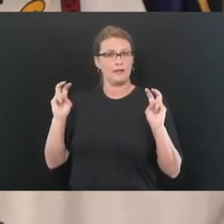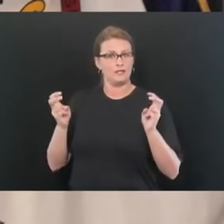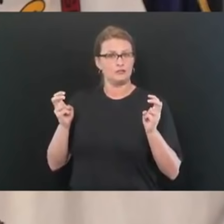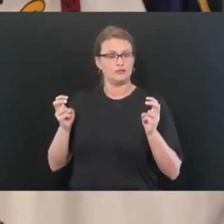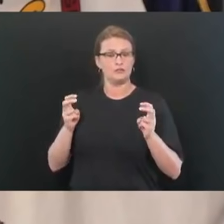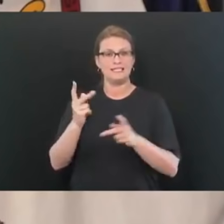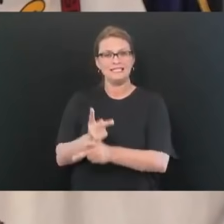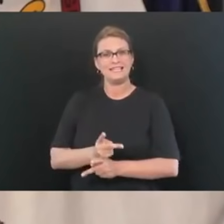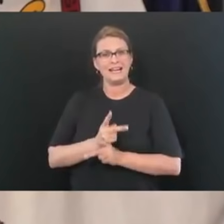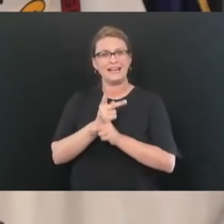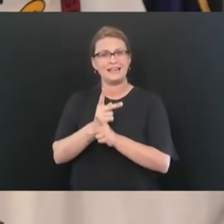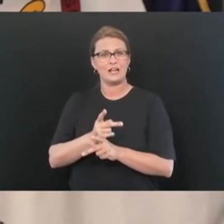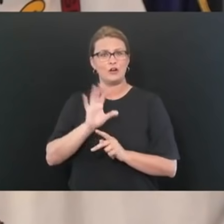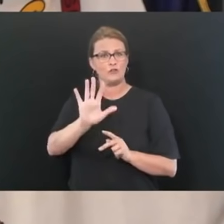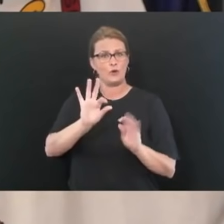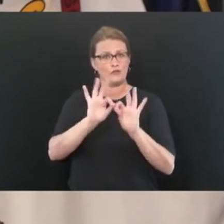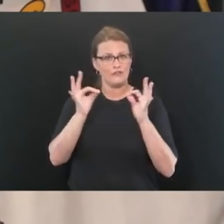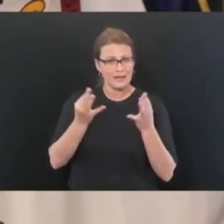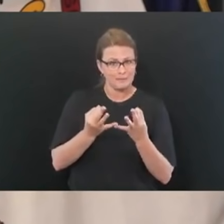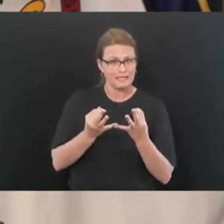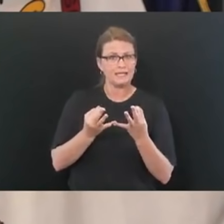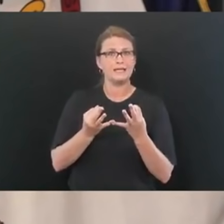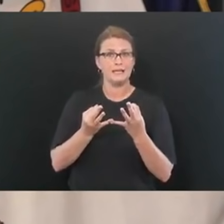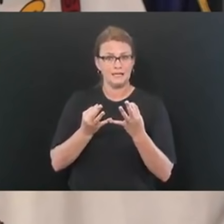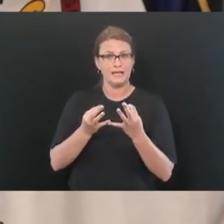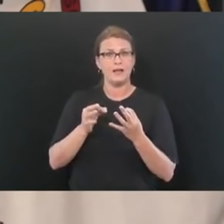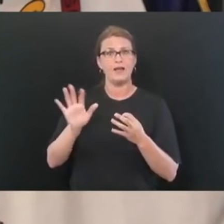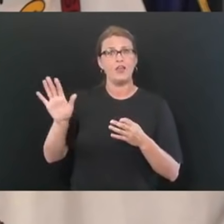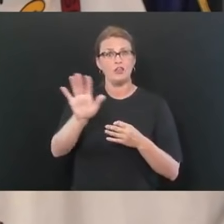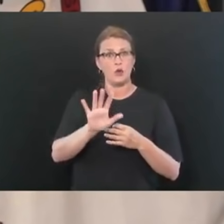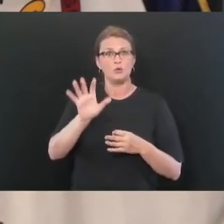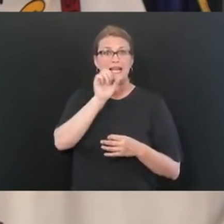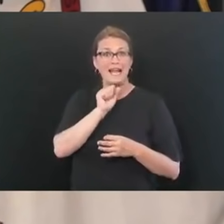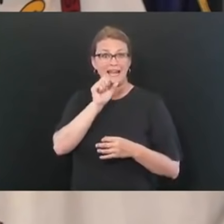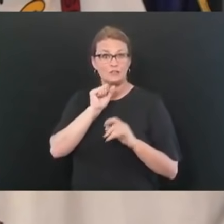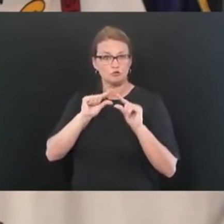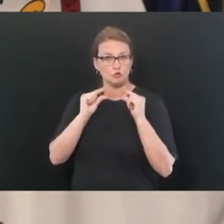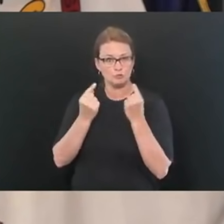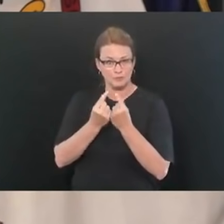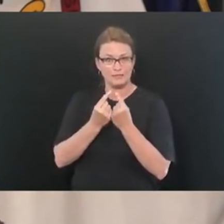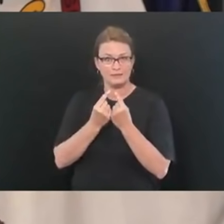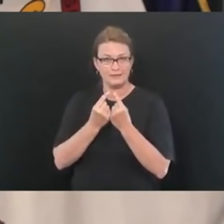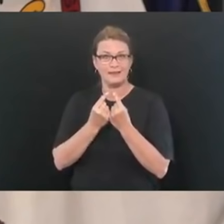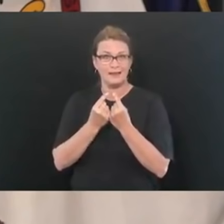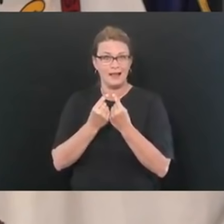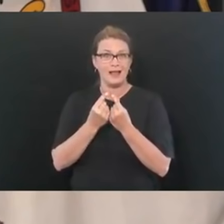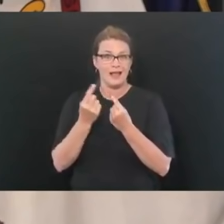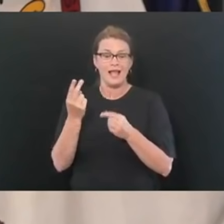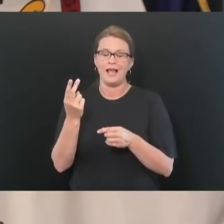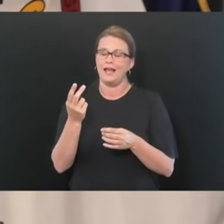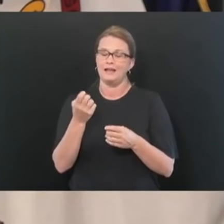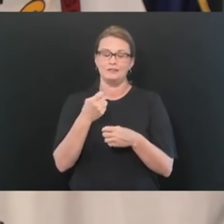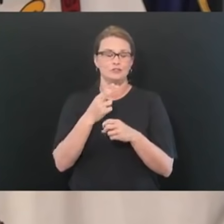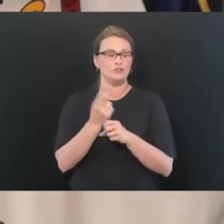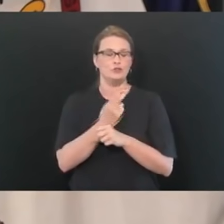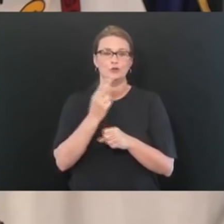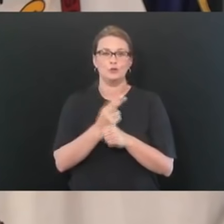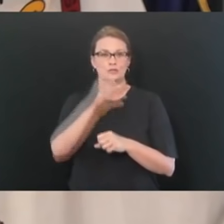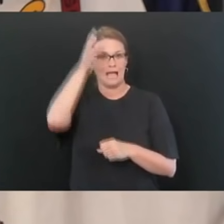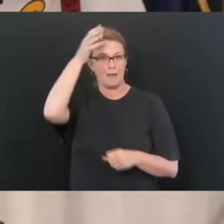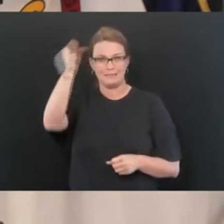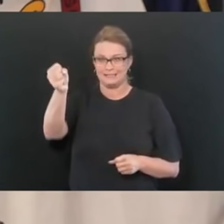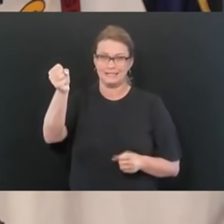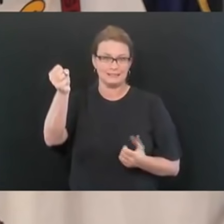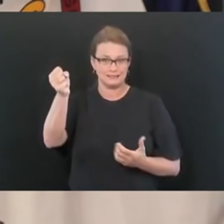your loved ones that are of those ages, especially, and use just good sense